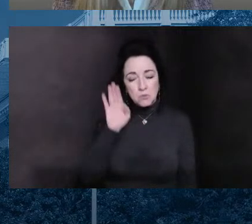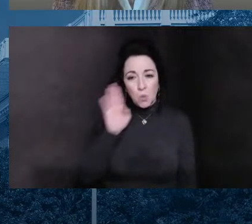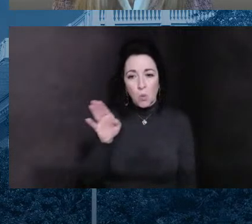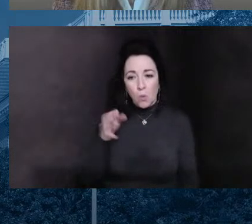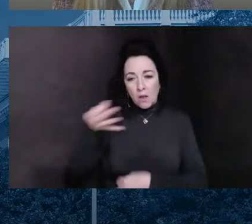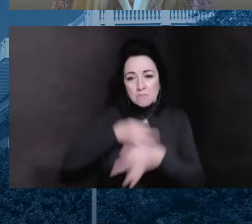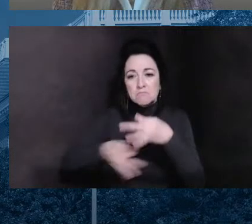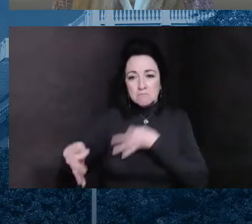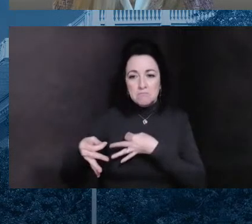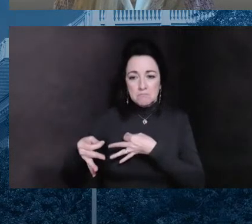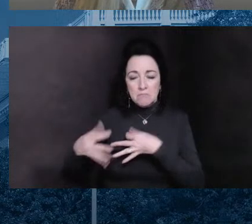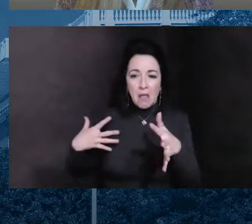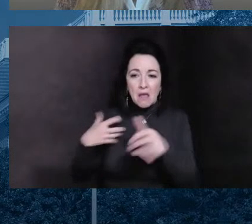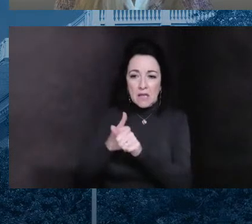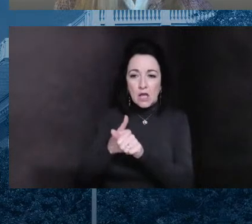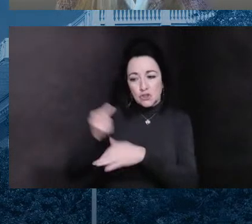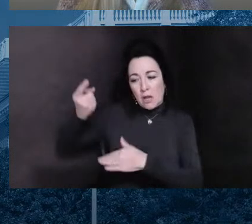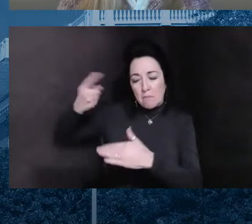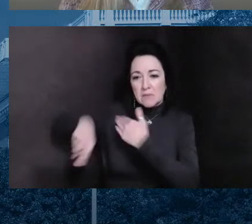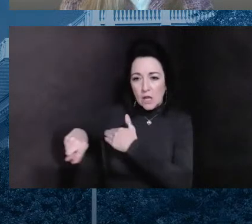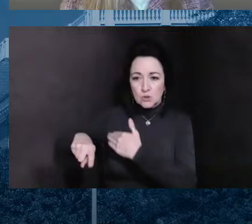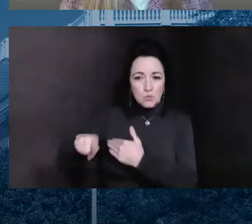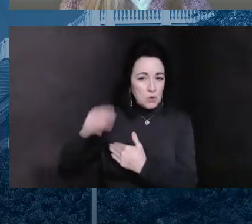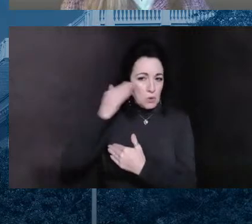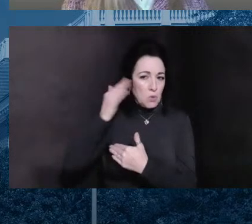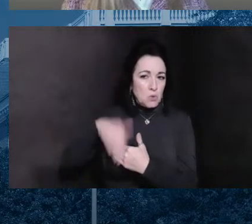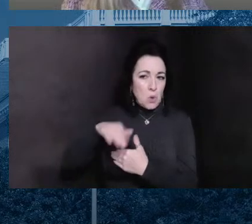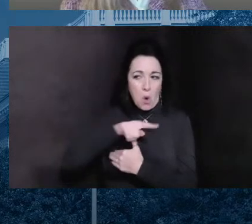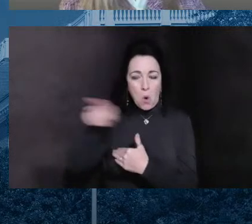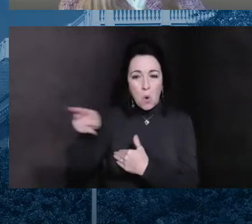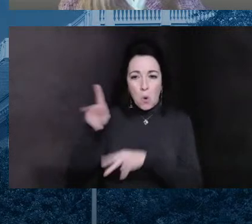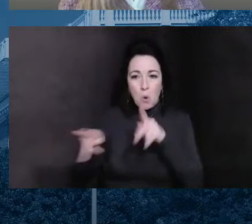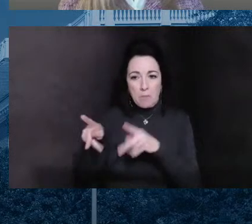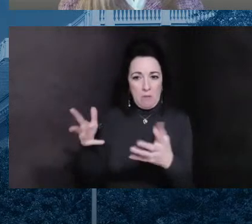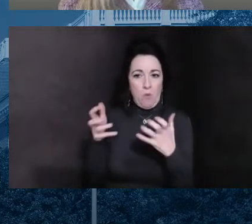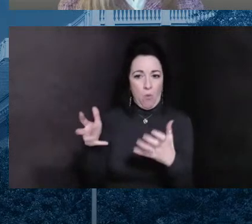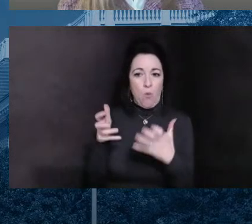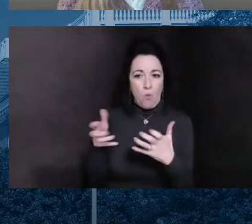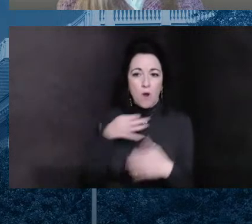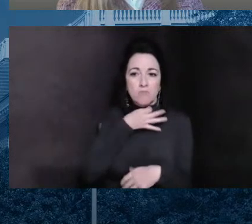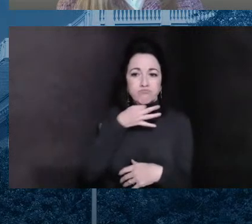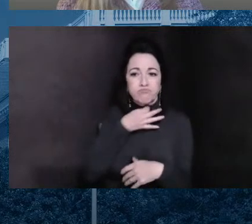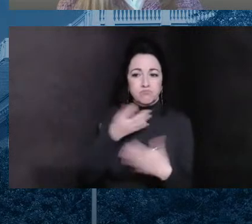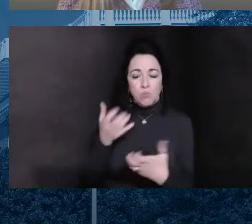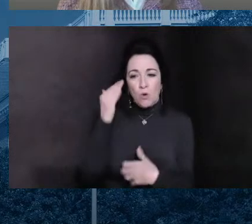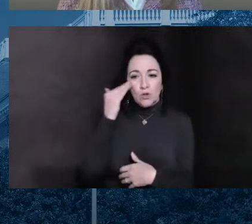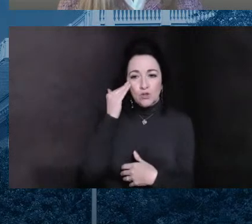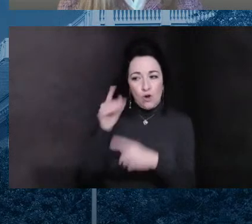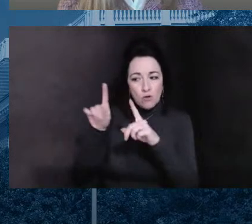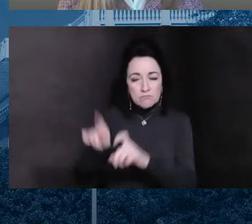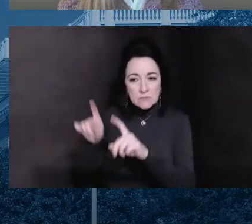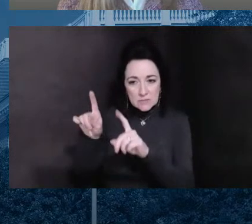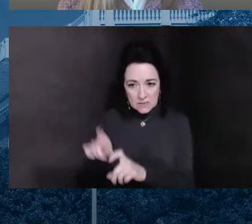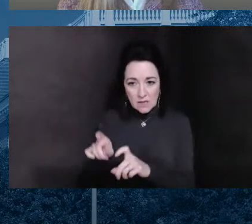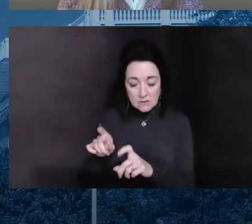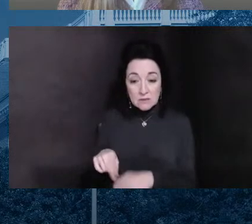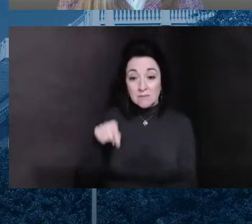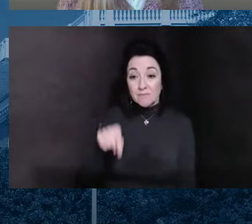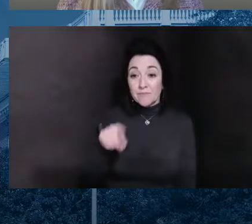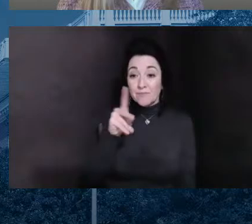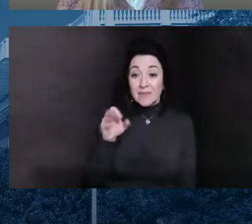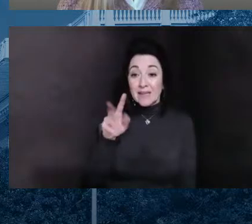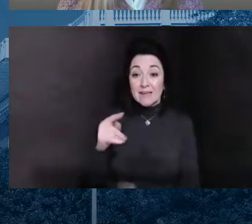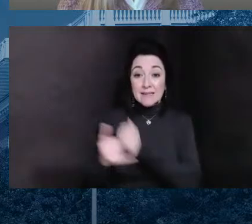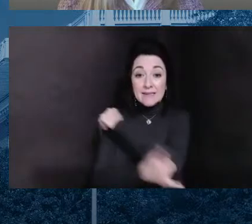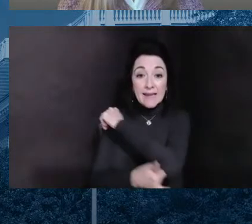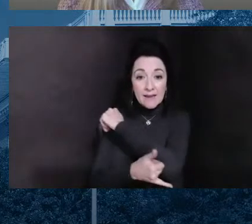leave anybody untested. Kent County, we have 3 events remaining in this week. Today was the Clayton Fire